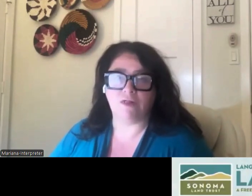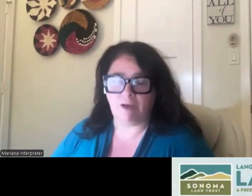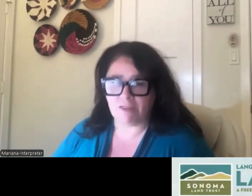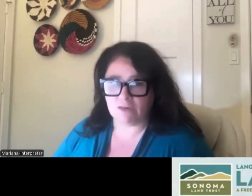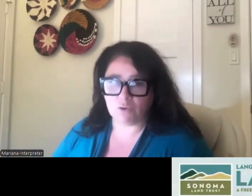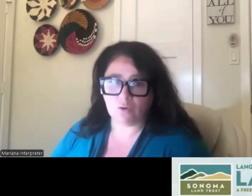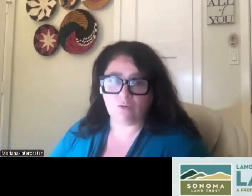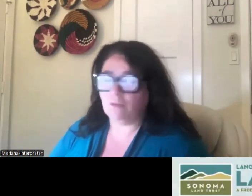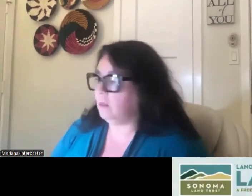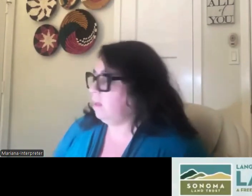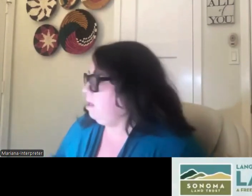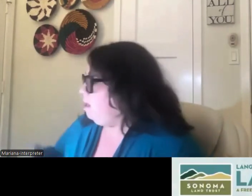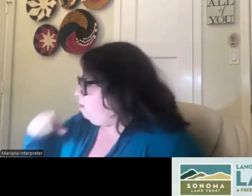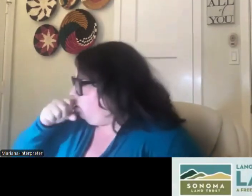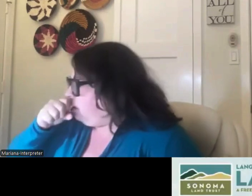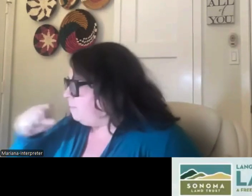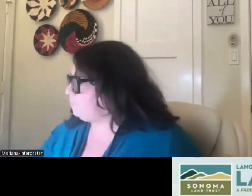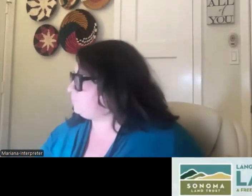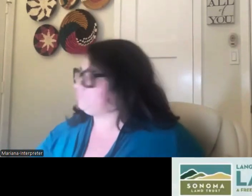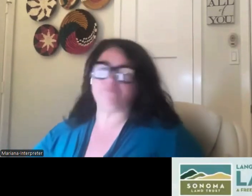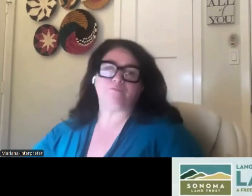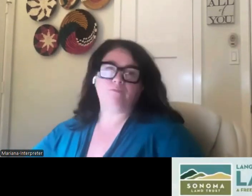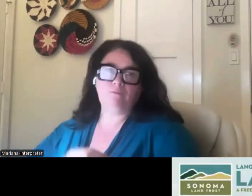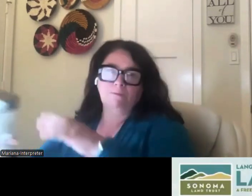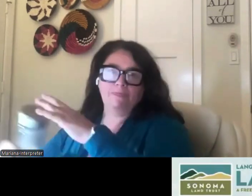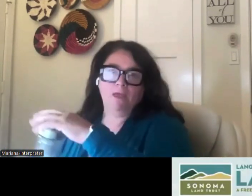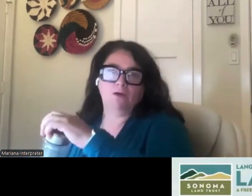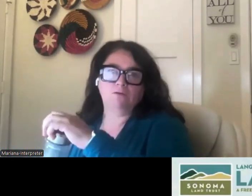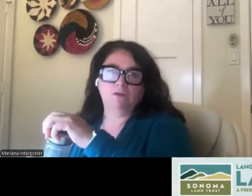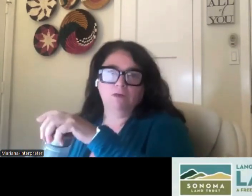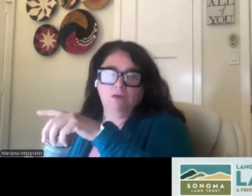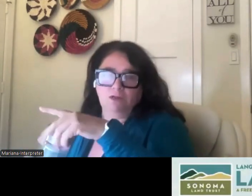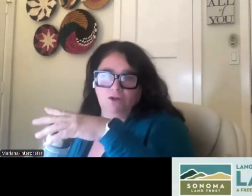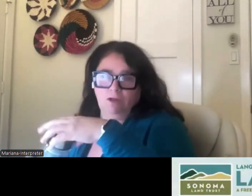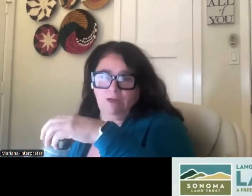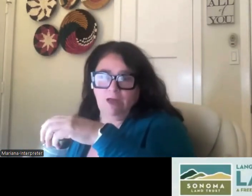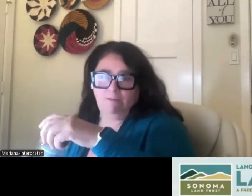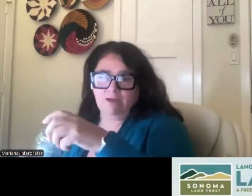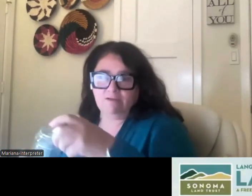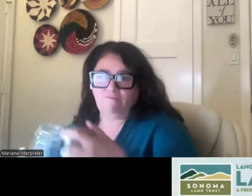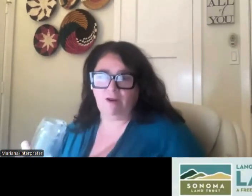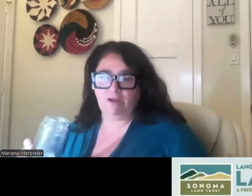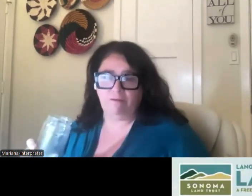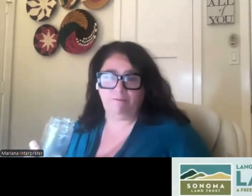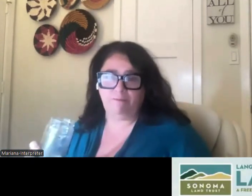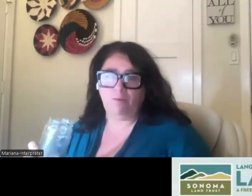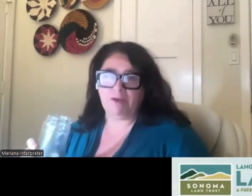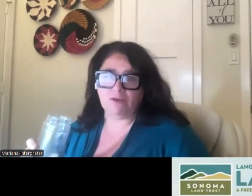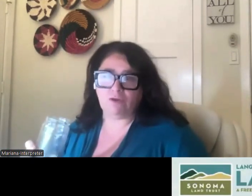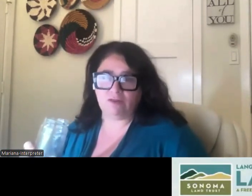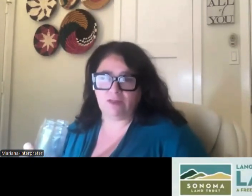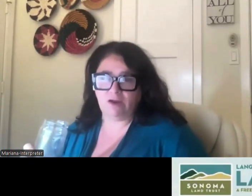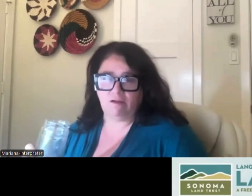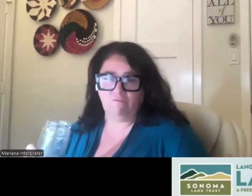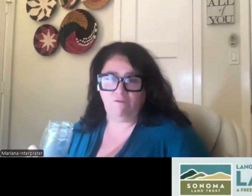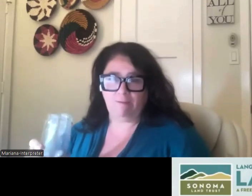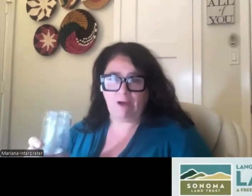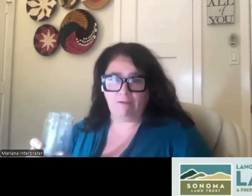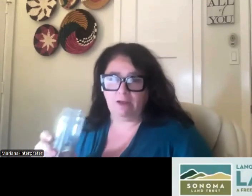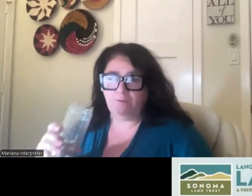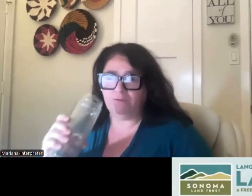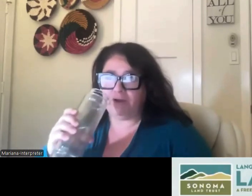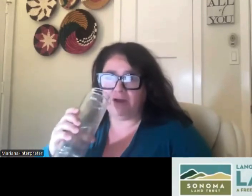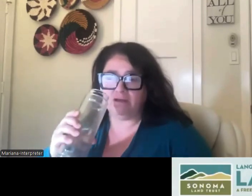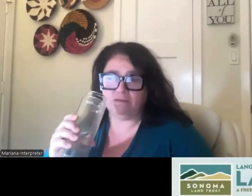more flammable, prone to wildfire than what went before, just